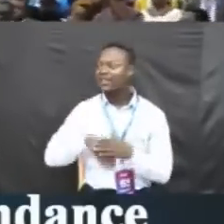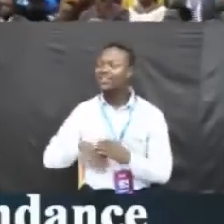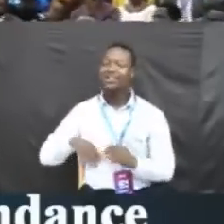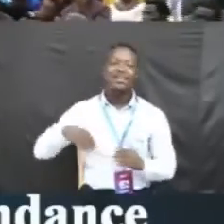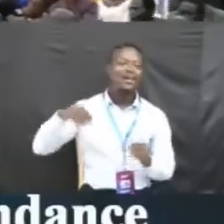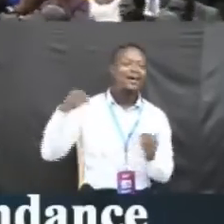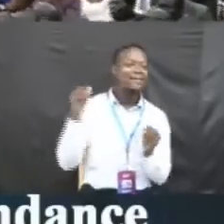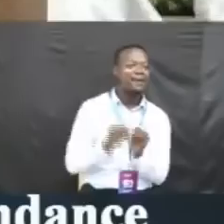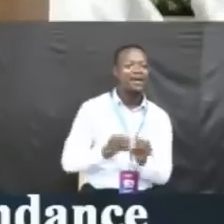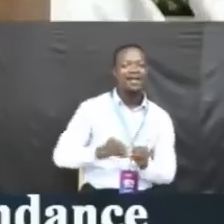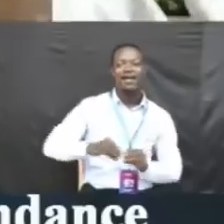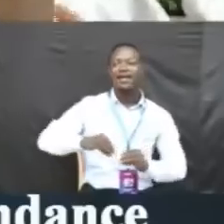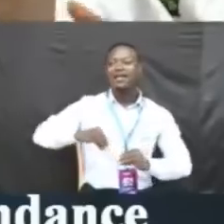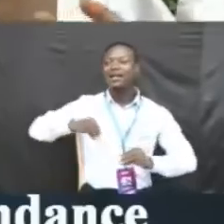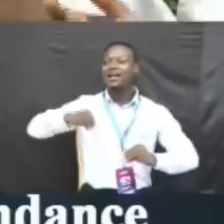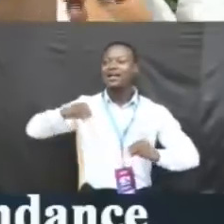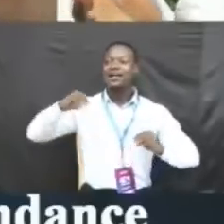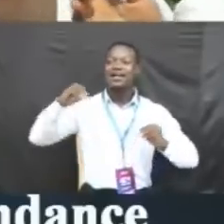Dripping.